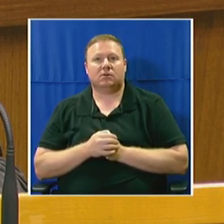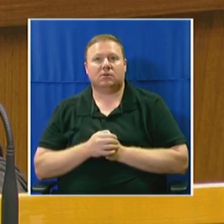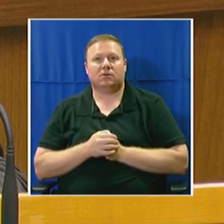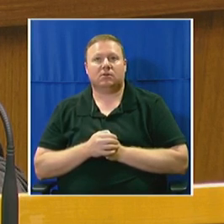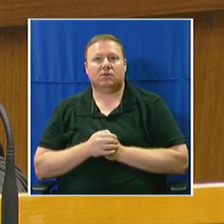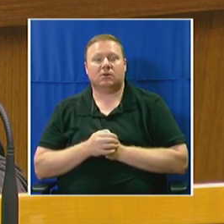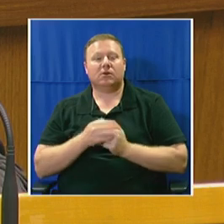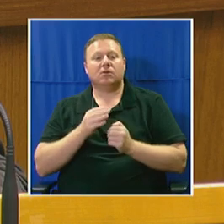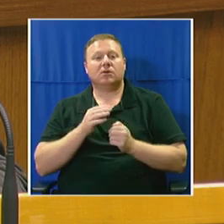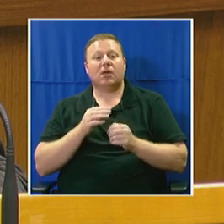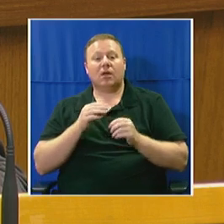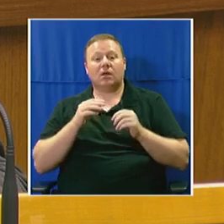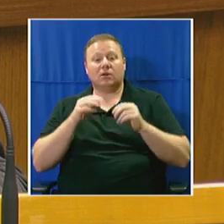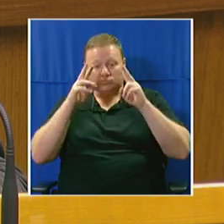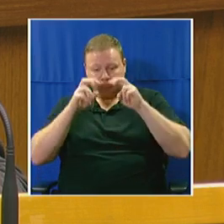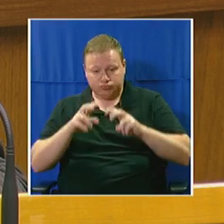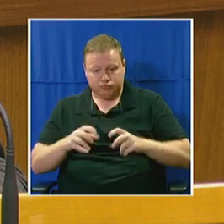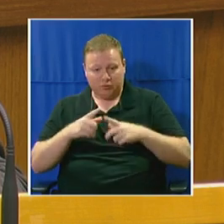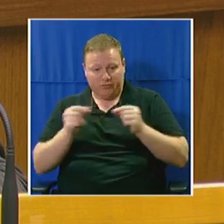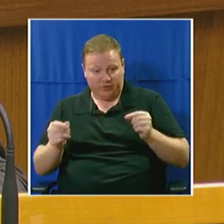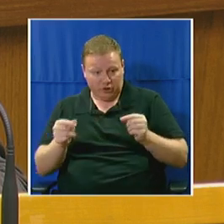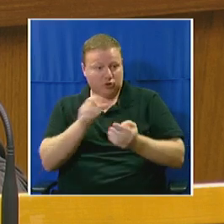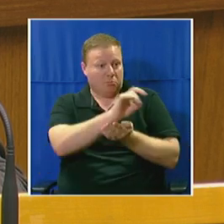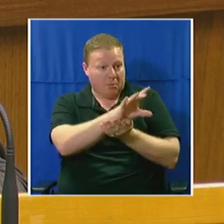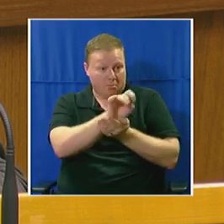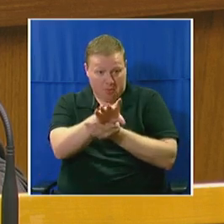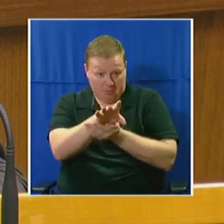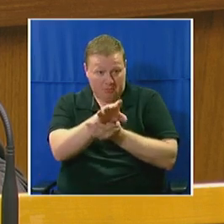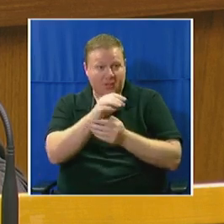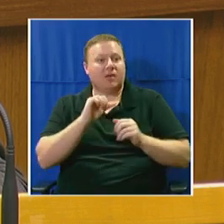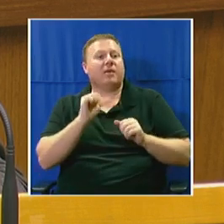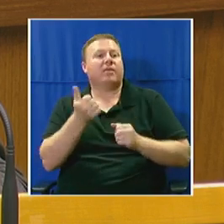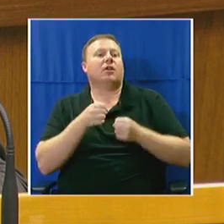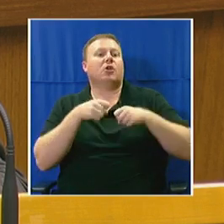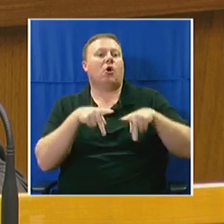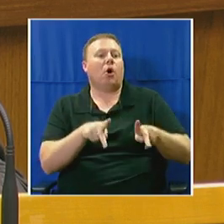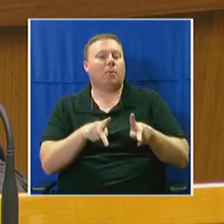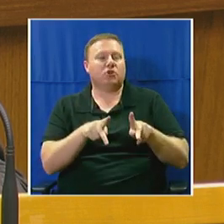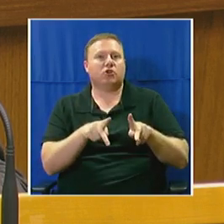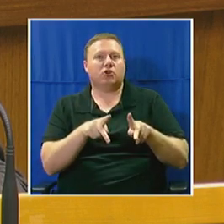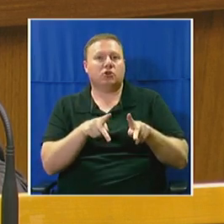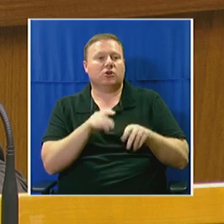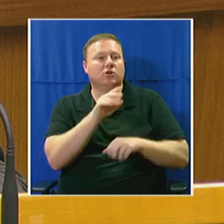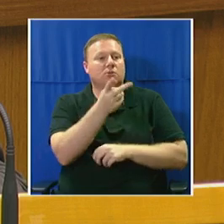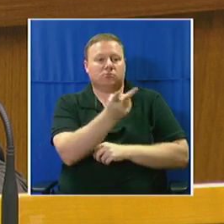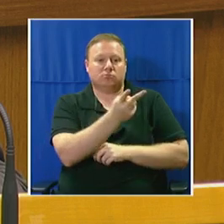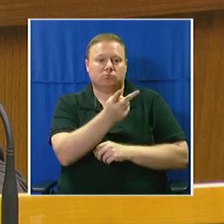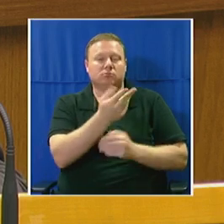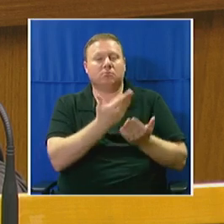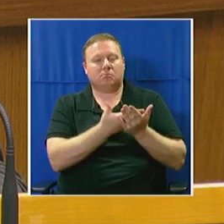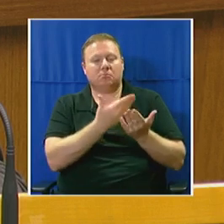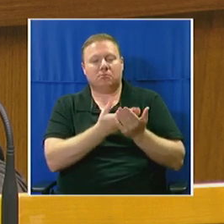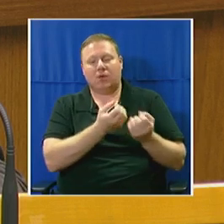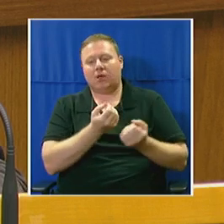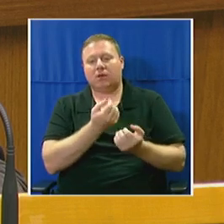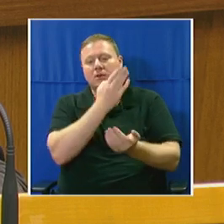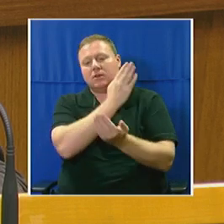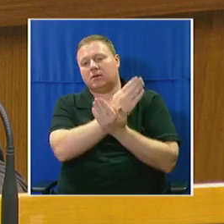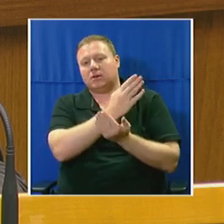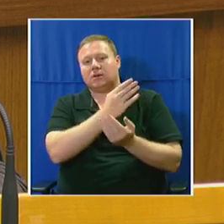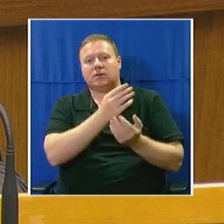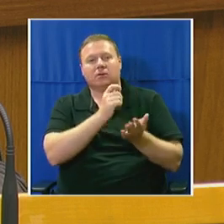further that they be removed from office alteram param was AED